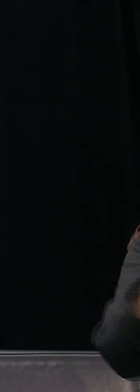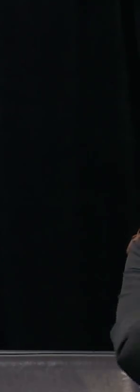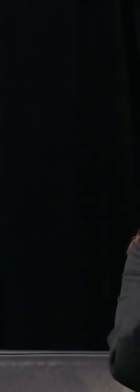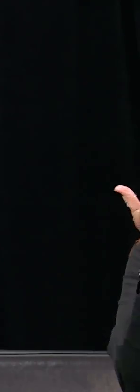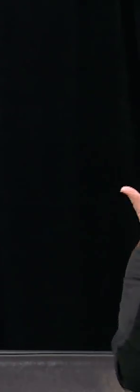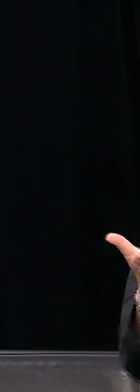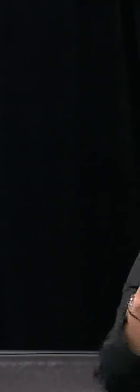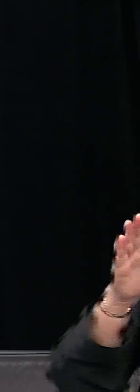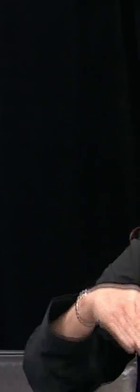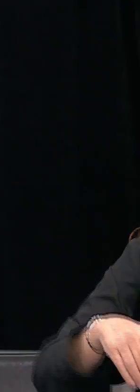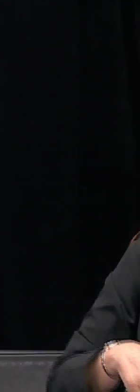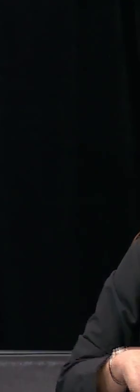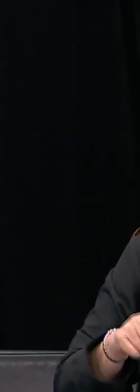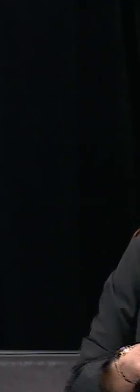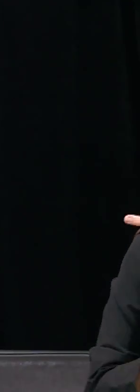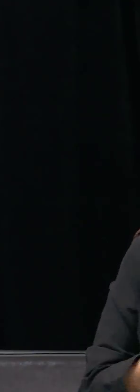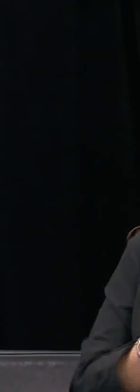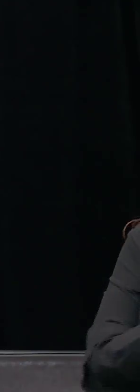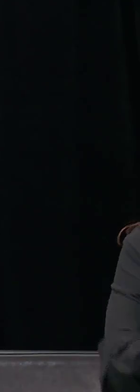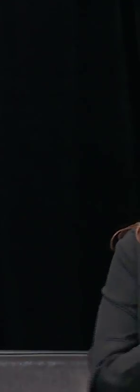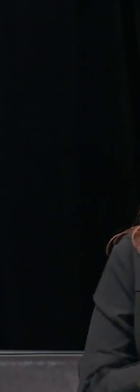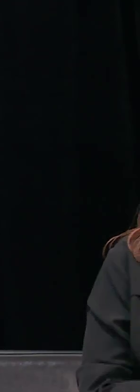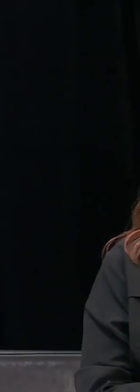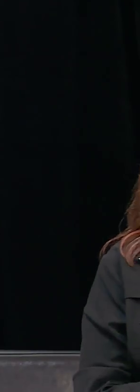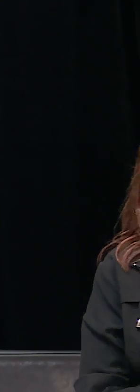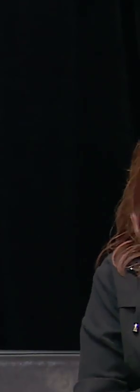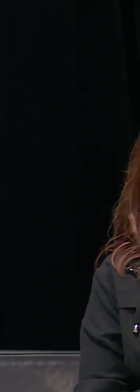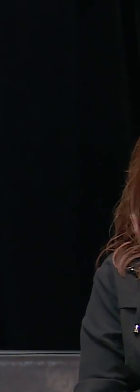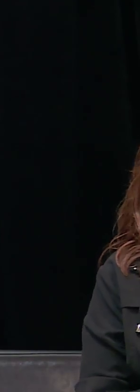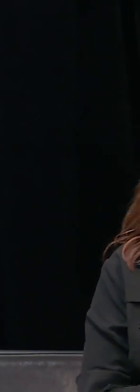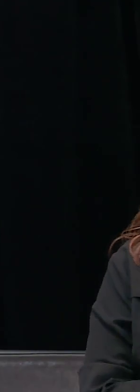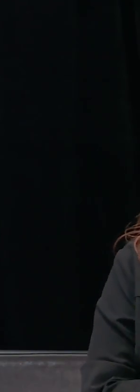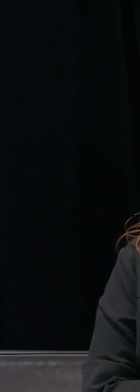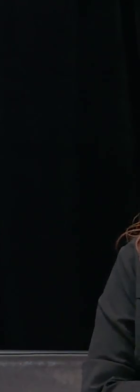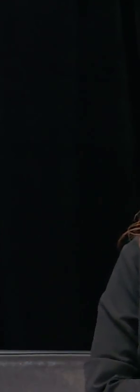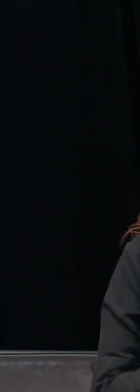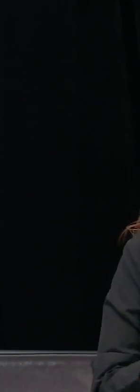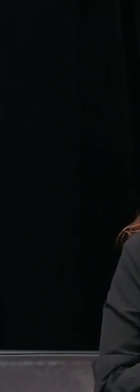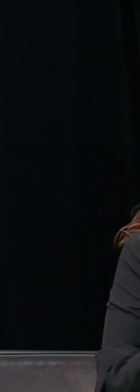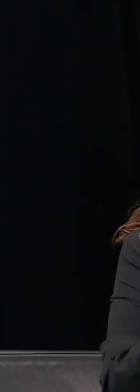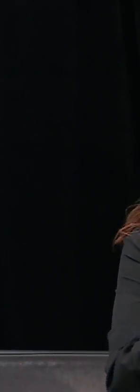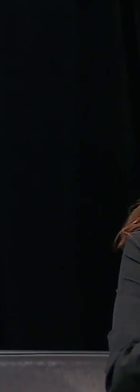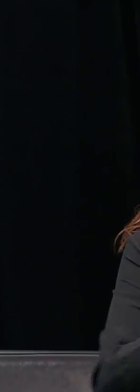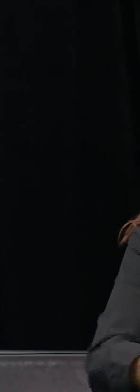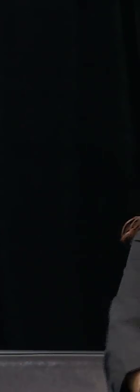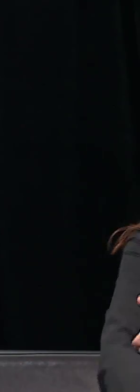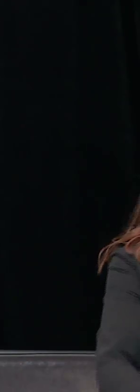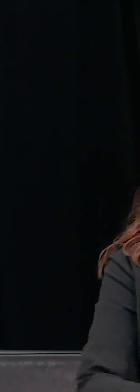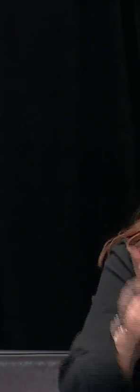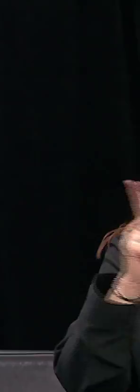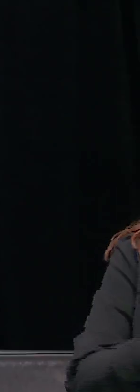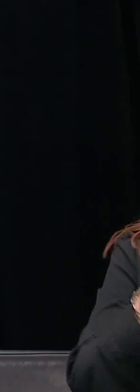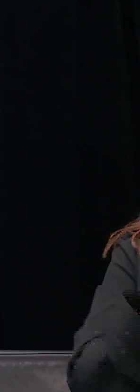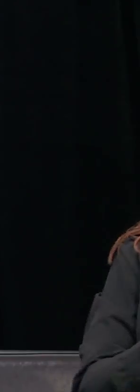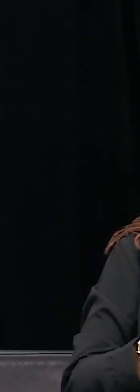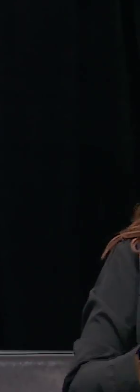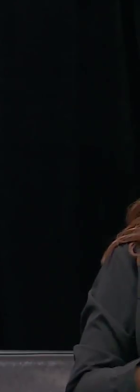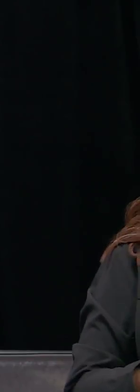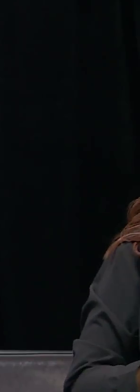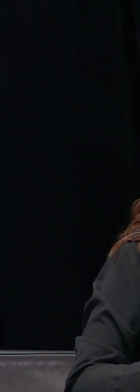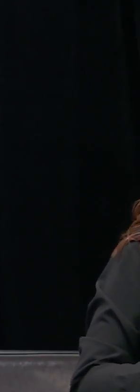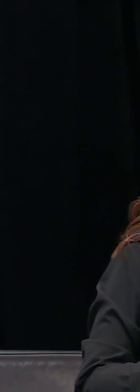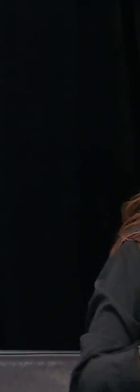become a pioneer, to really propose, facilitate, empower the people that are coming to you that need